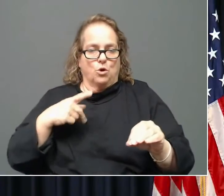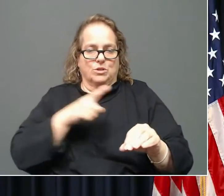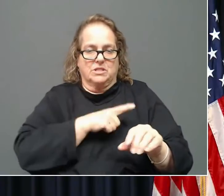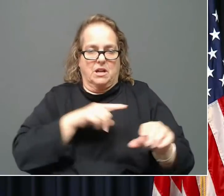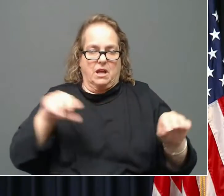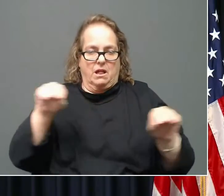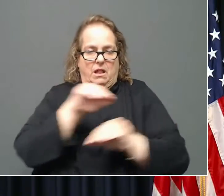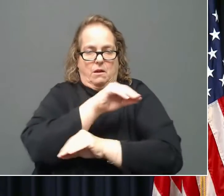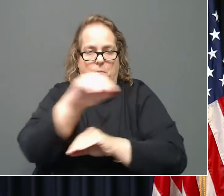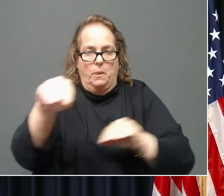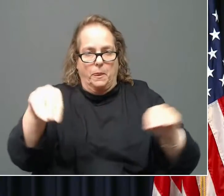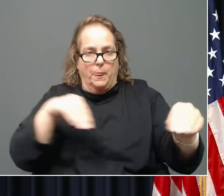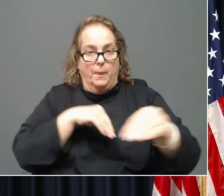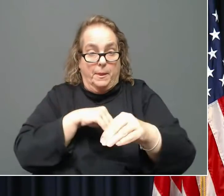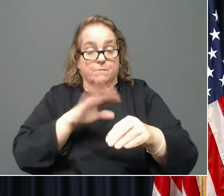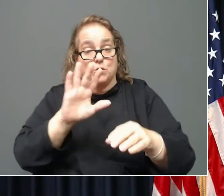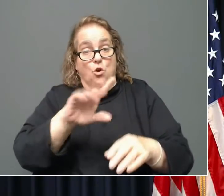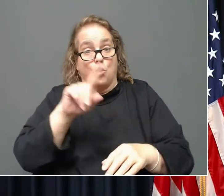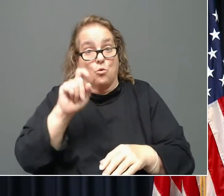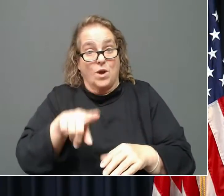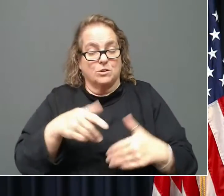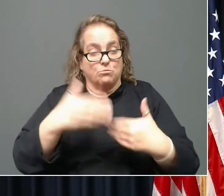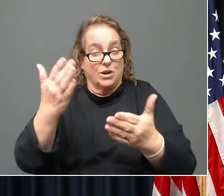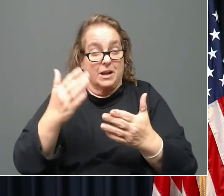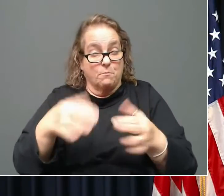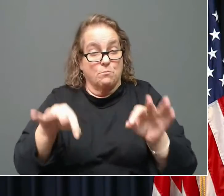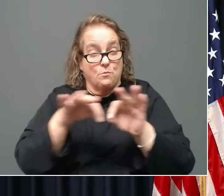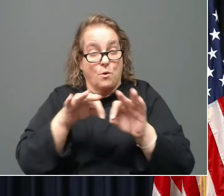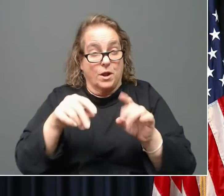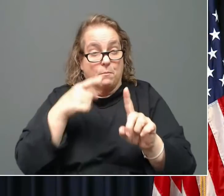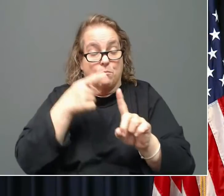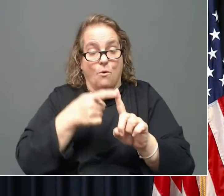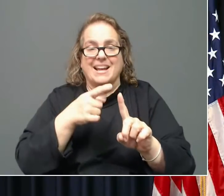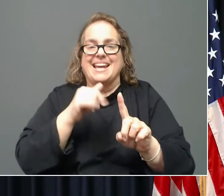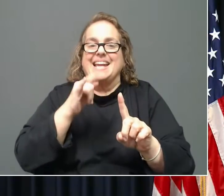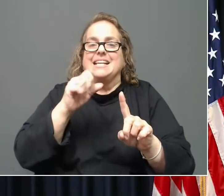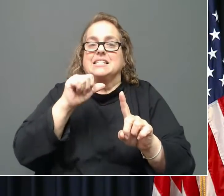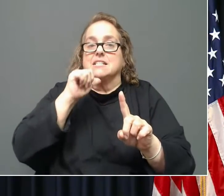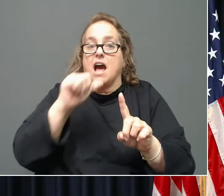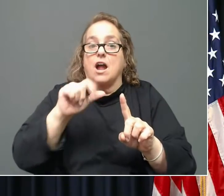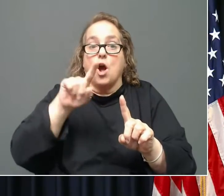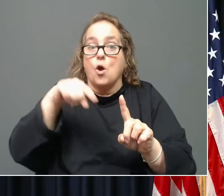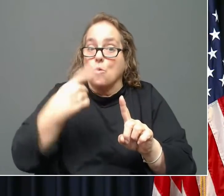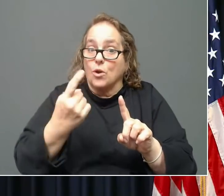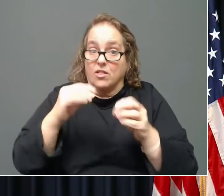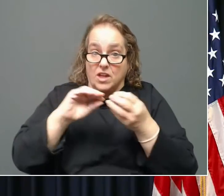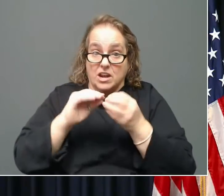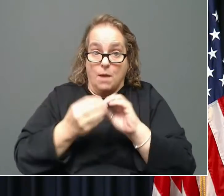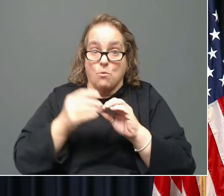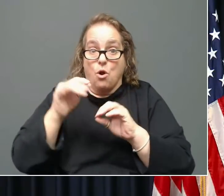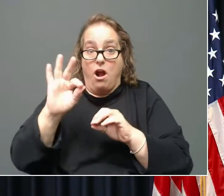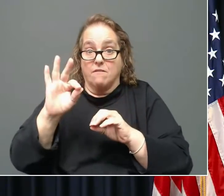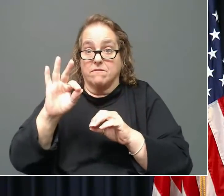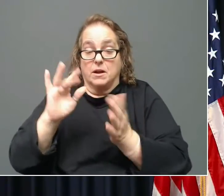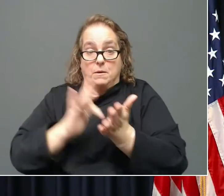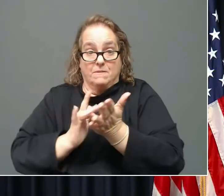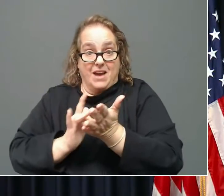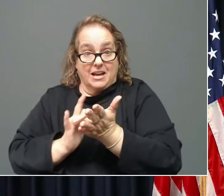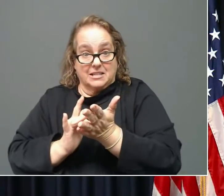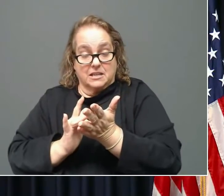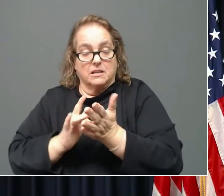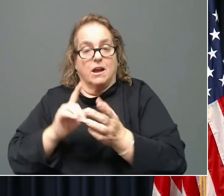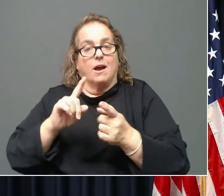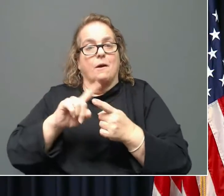important point that it's not just the level of vaccine, it's the staffing to provide it. Now, locations, we're going to be in a lot